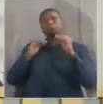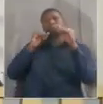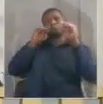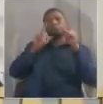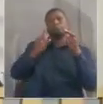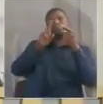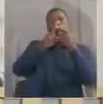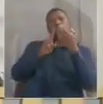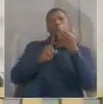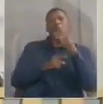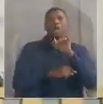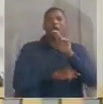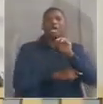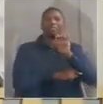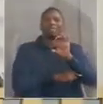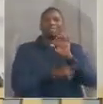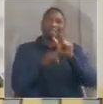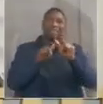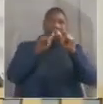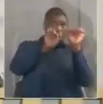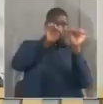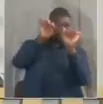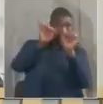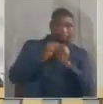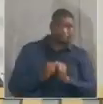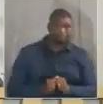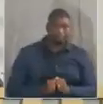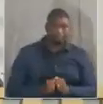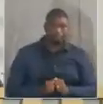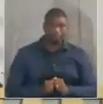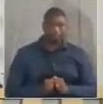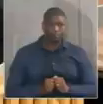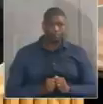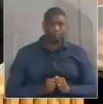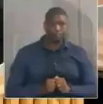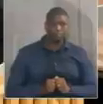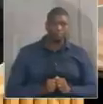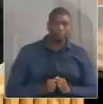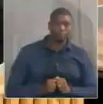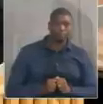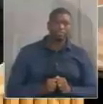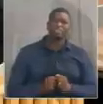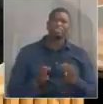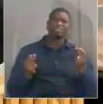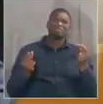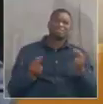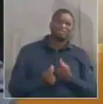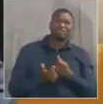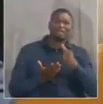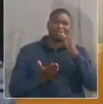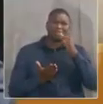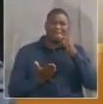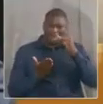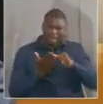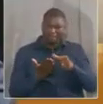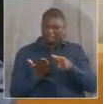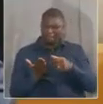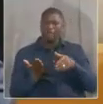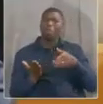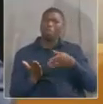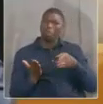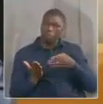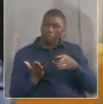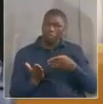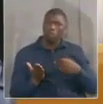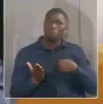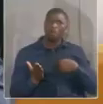up until the IMC level. General, would this... It's a pity we don't have the letter readily at hand. I